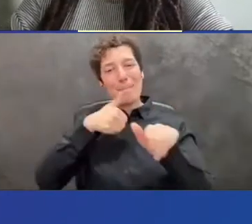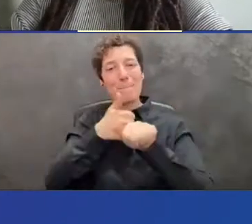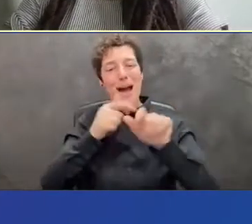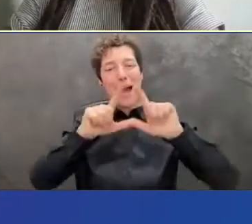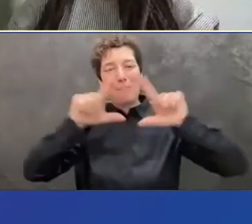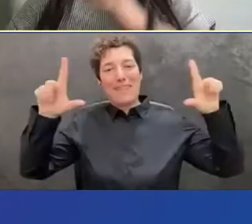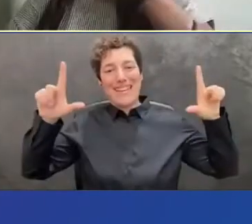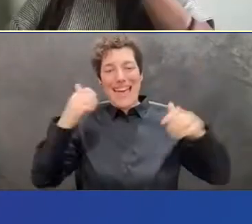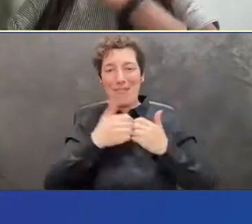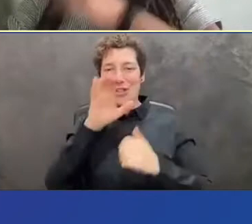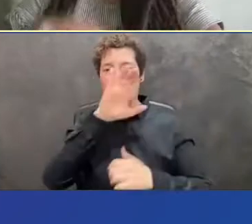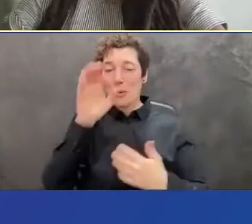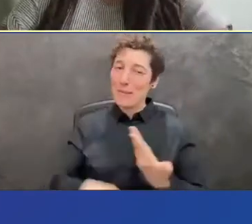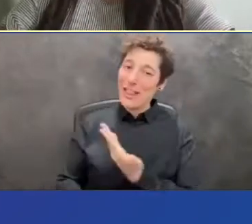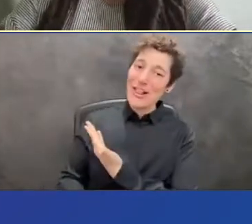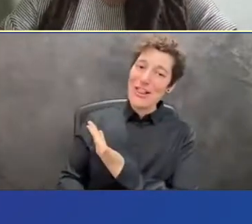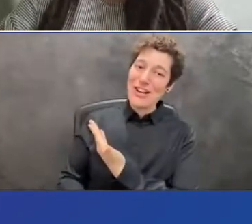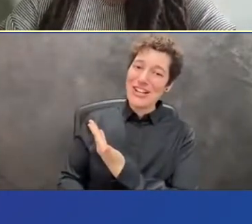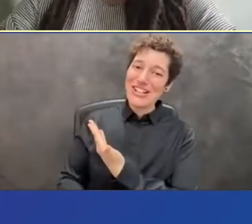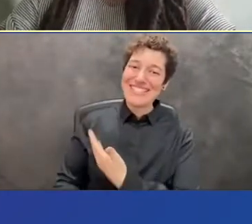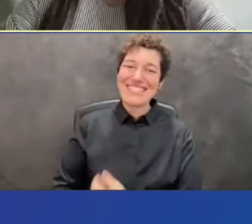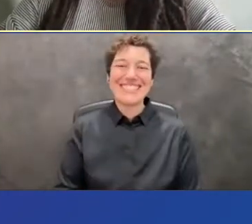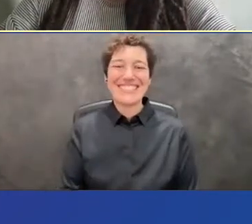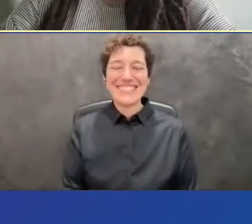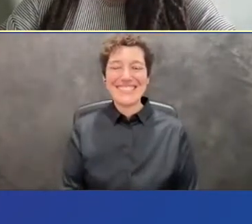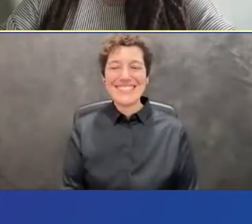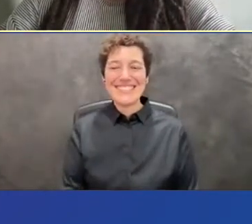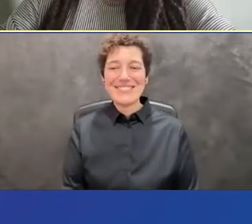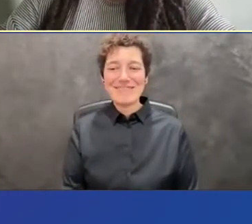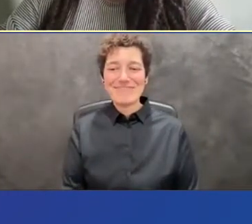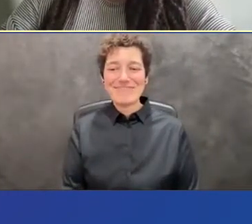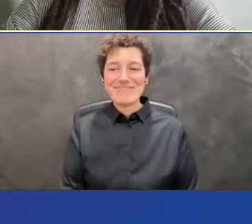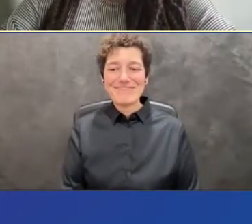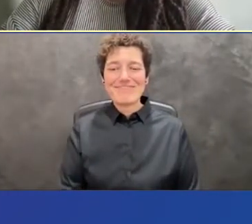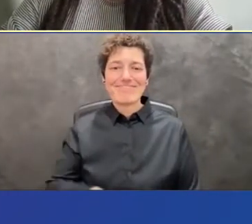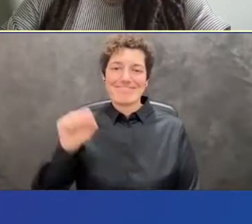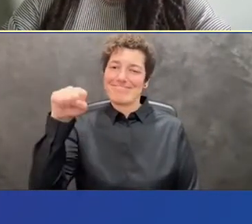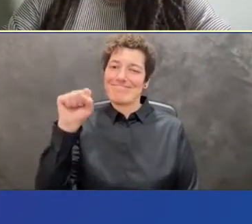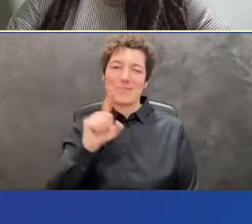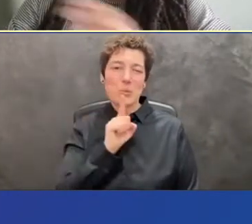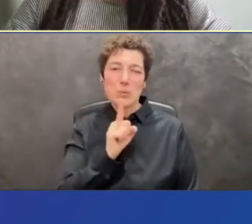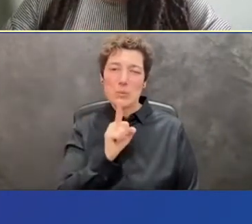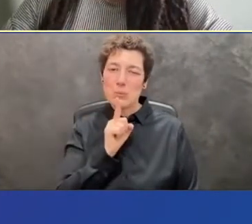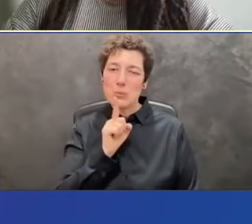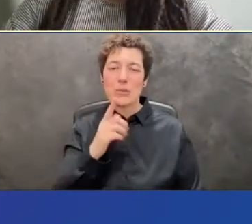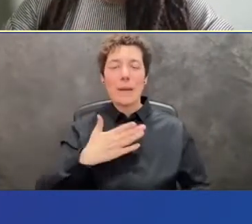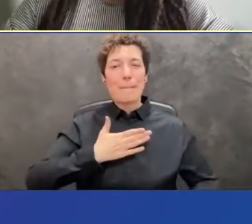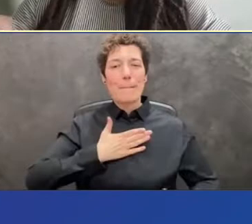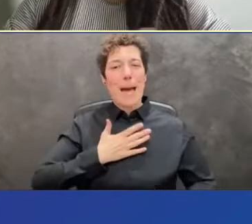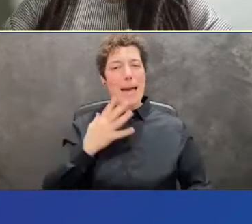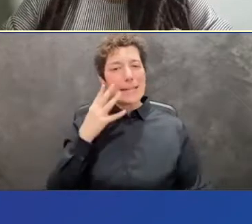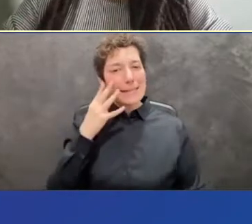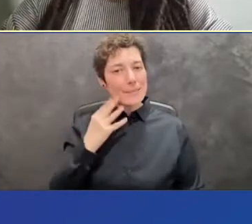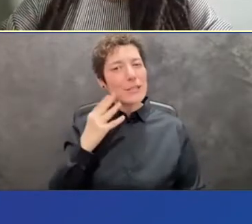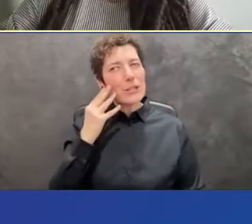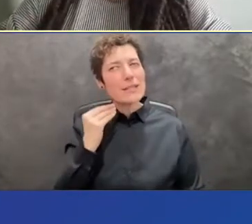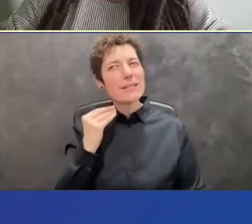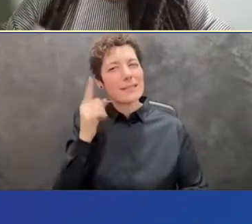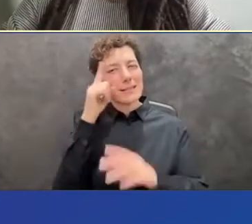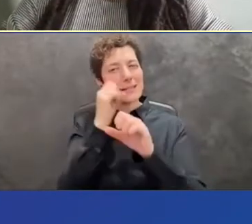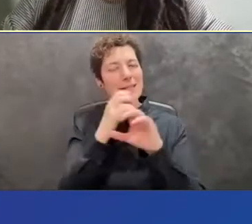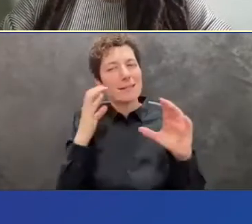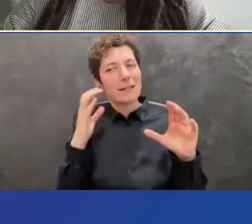exactly. Yeah, I mean, because it's so true. I mean, you know, I think in terms of my experience and really trying to figure out,